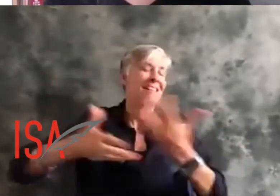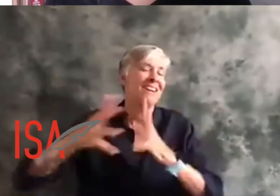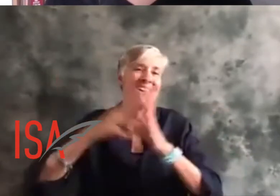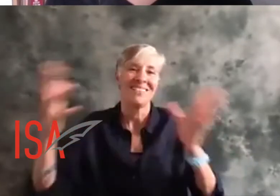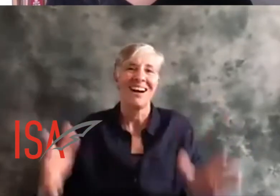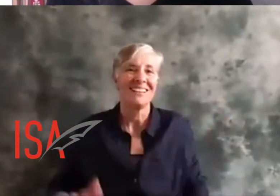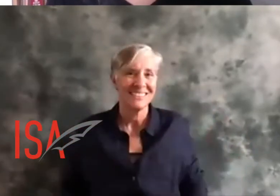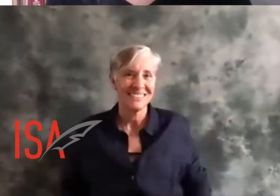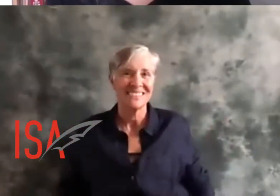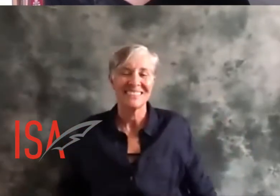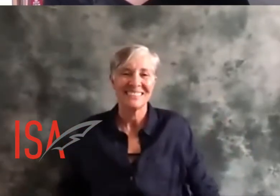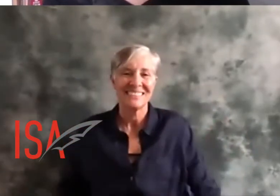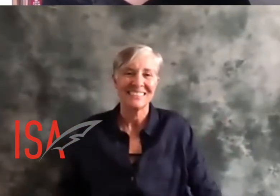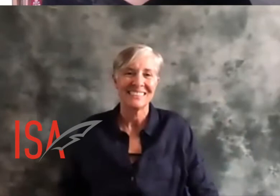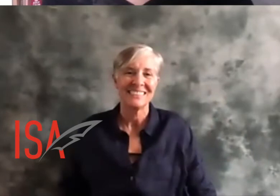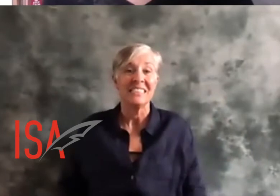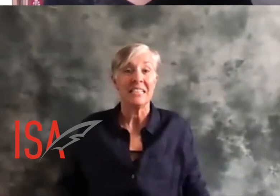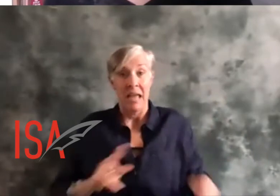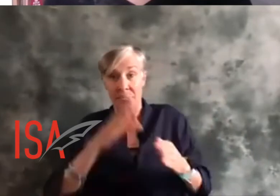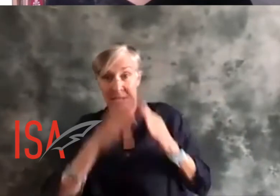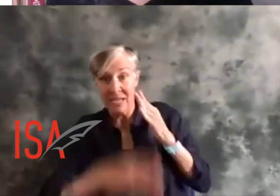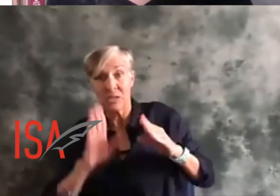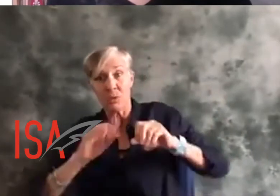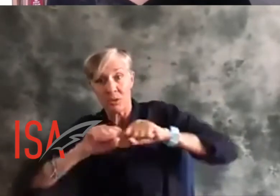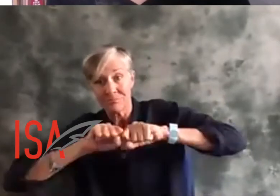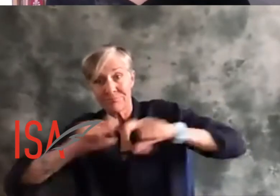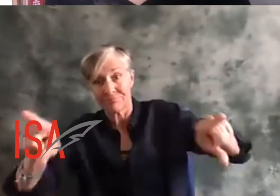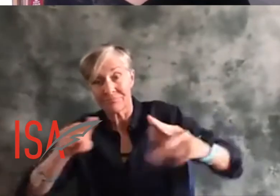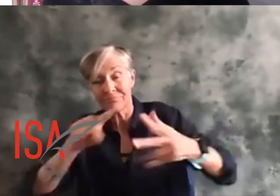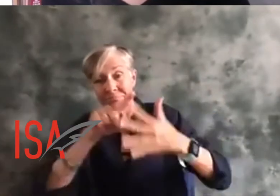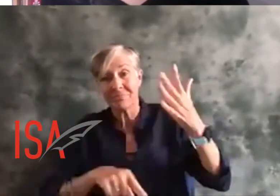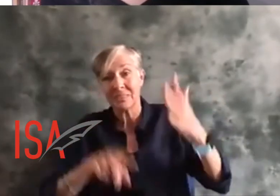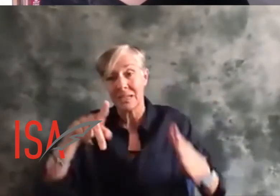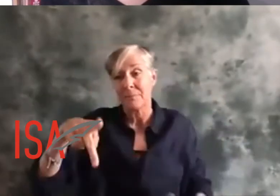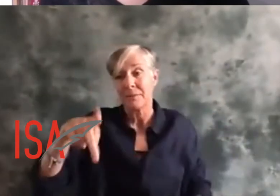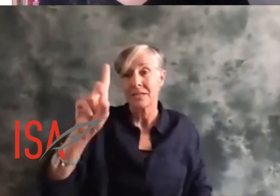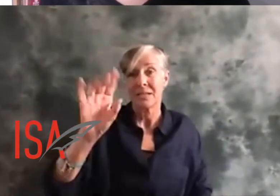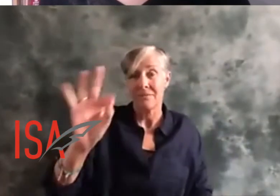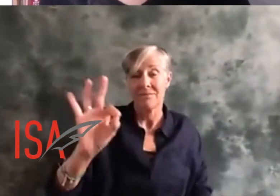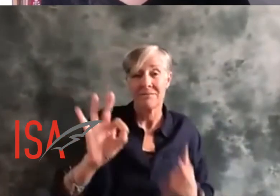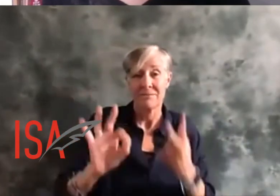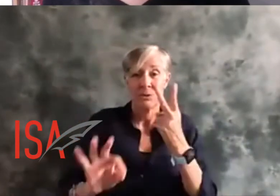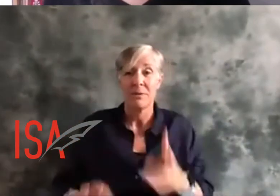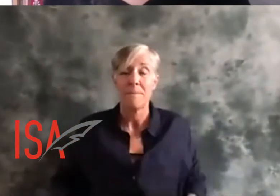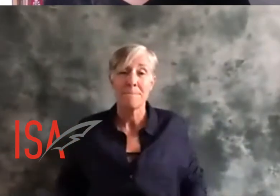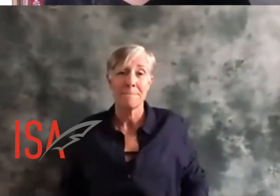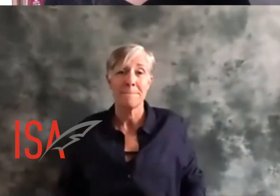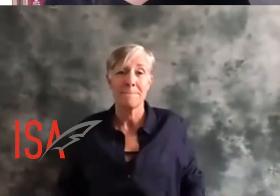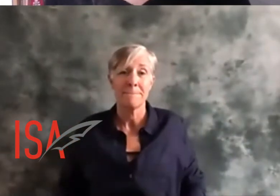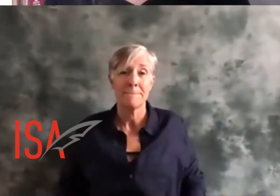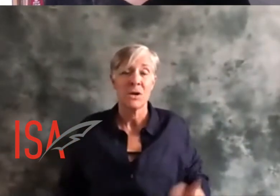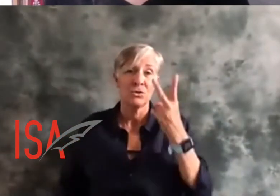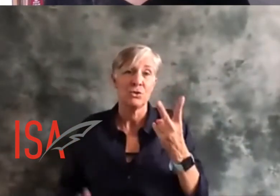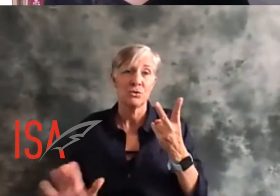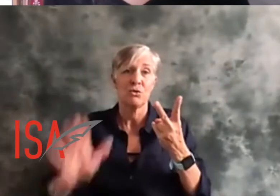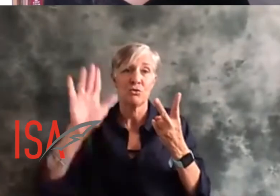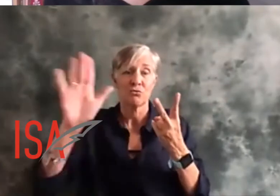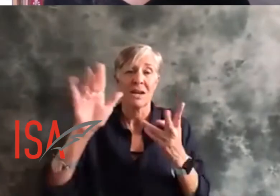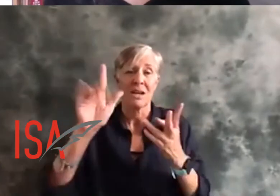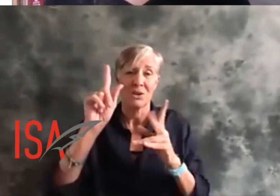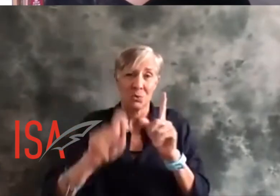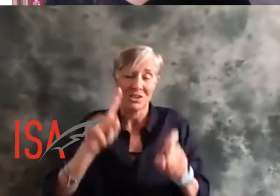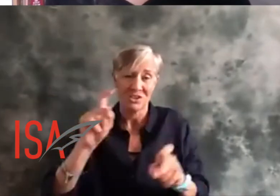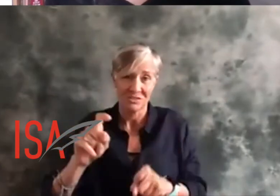out soon. Yes, at the end we'll do those and we'll put them up in the chat also. I have two great questions and I appreciate